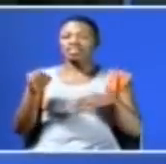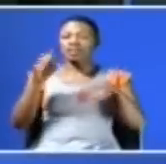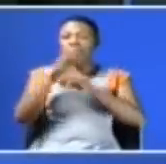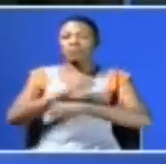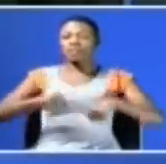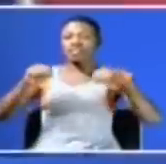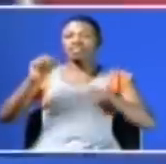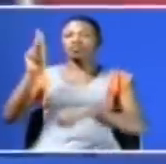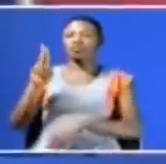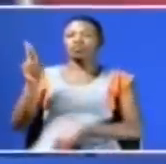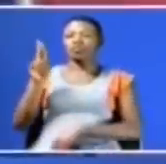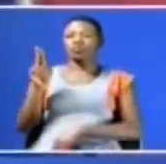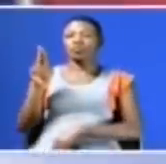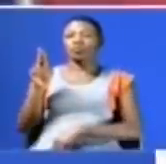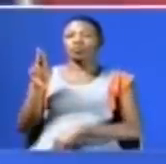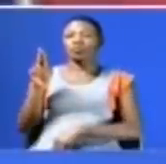that,